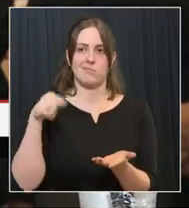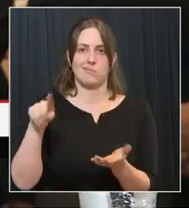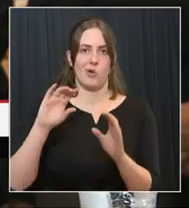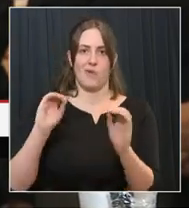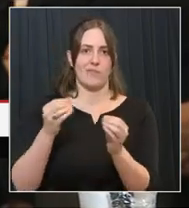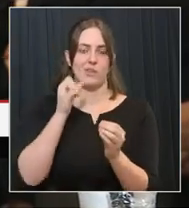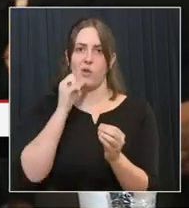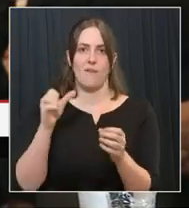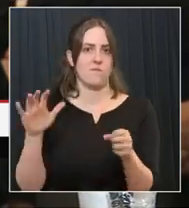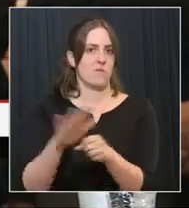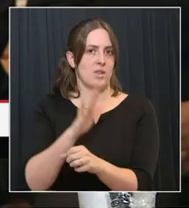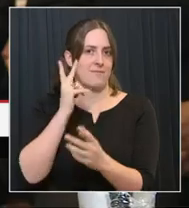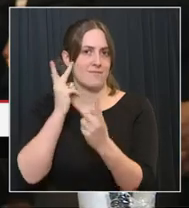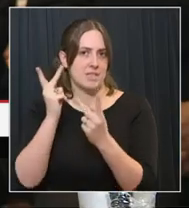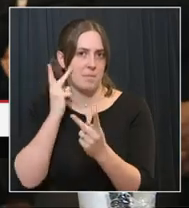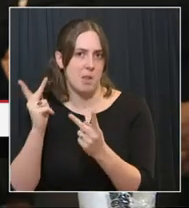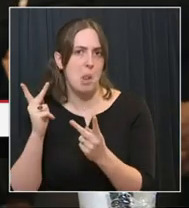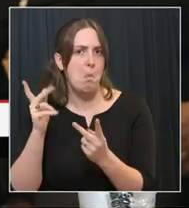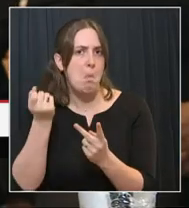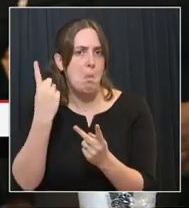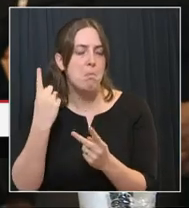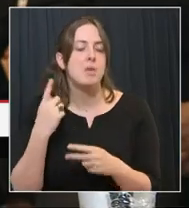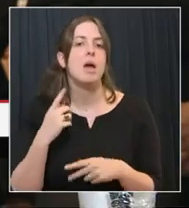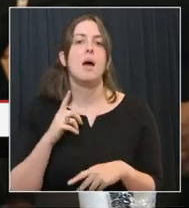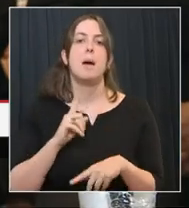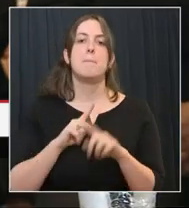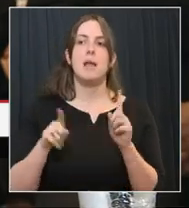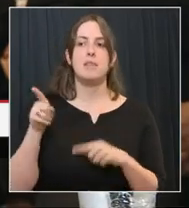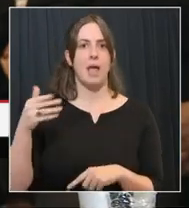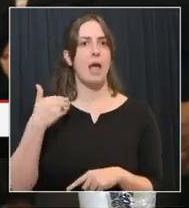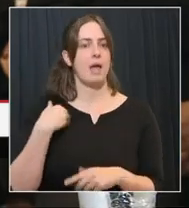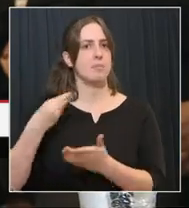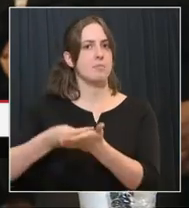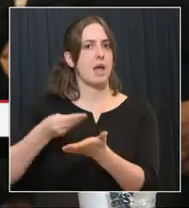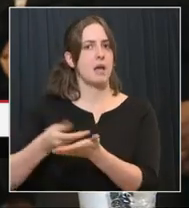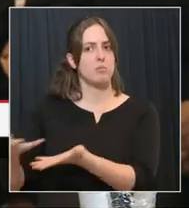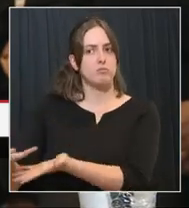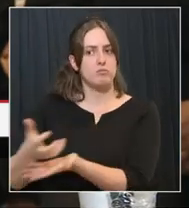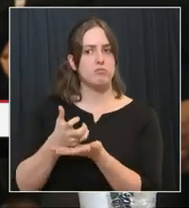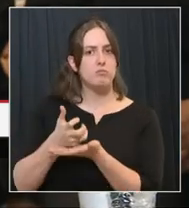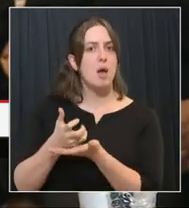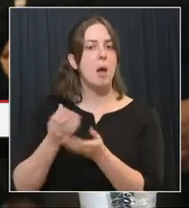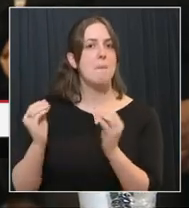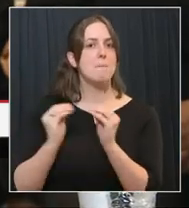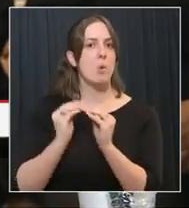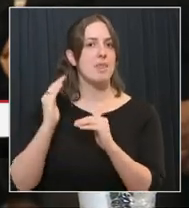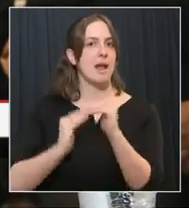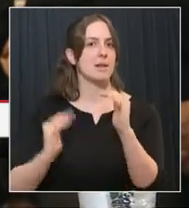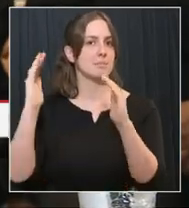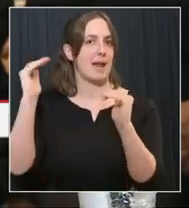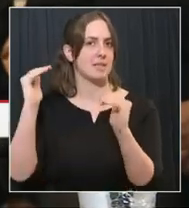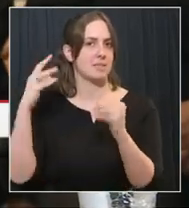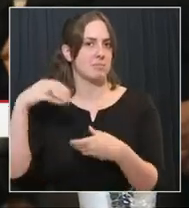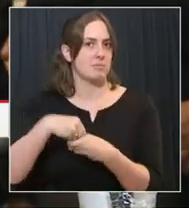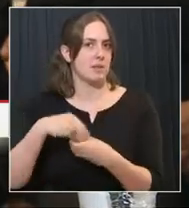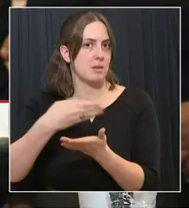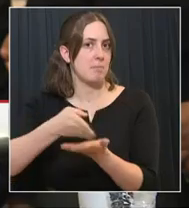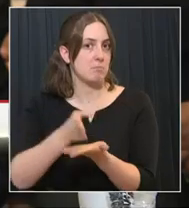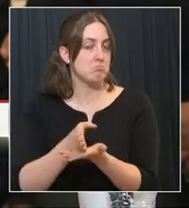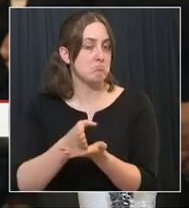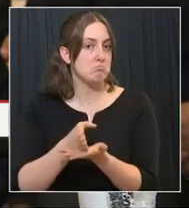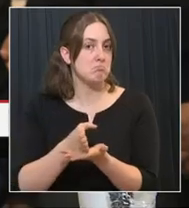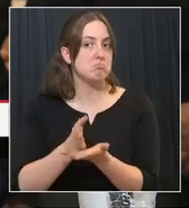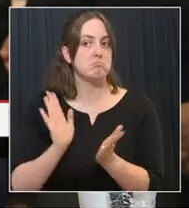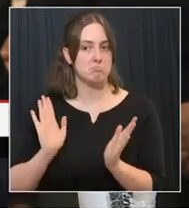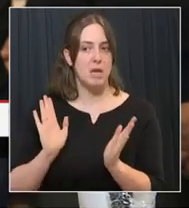is unbudgeted revenue. So revenue that exceeded what's in the budget is typically money that can be